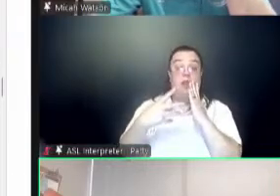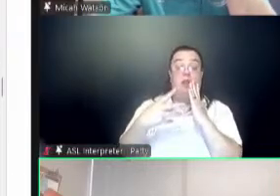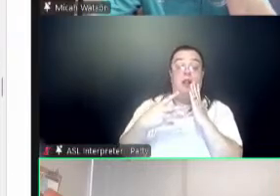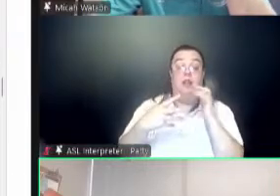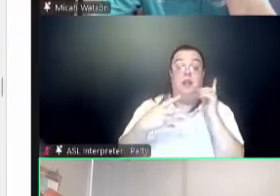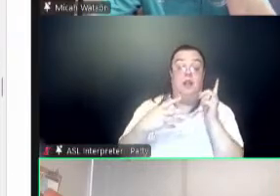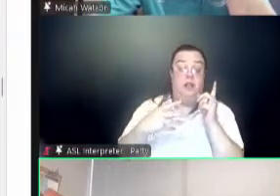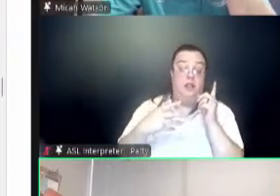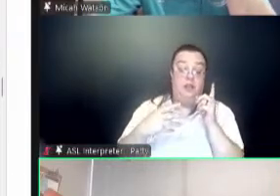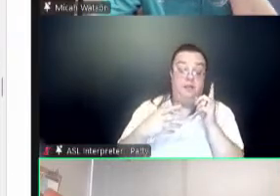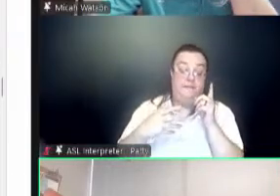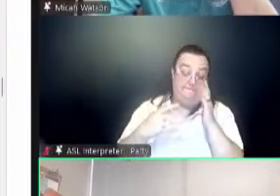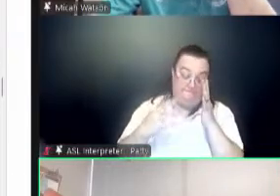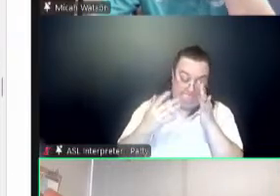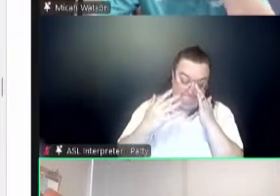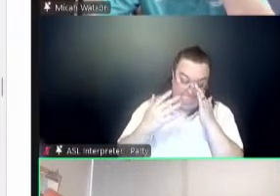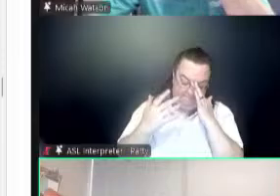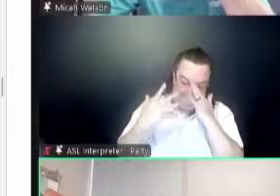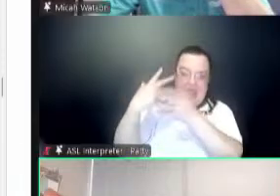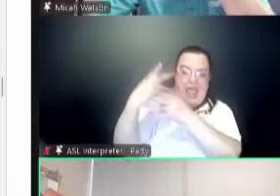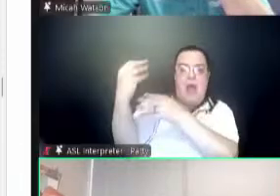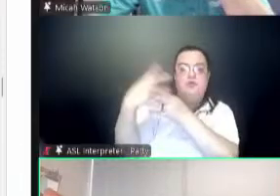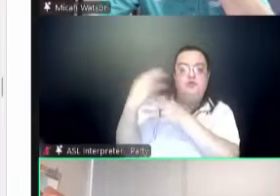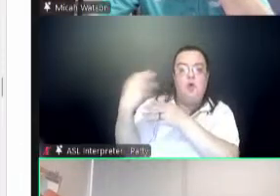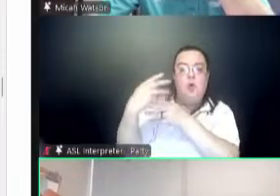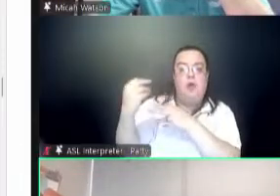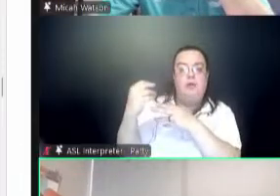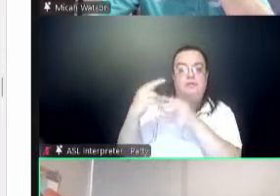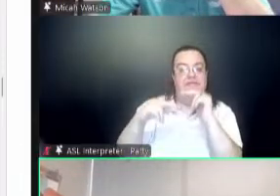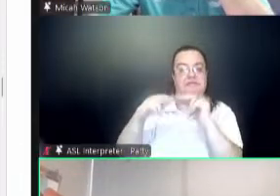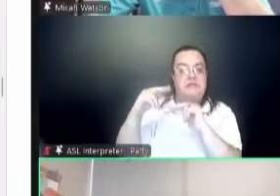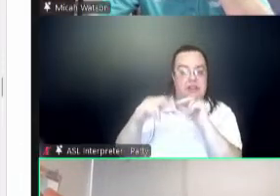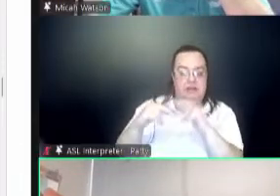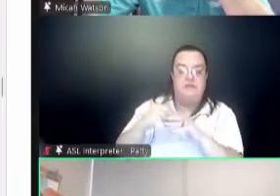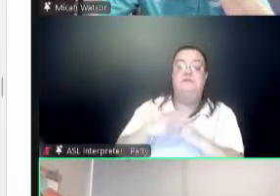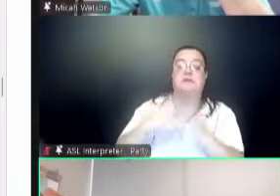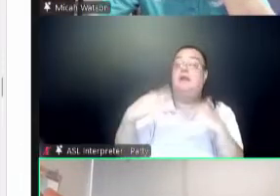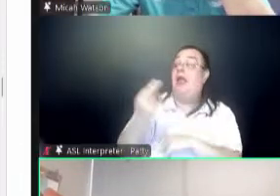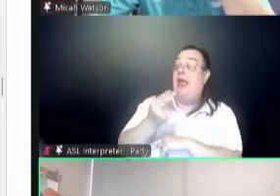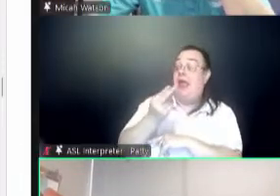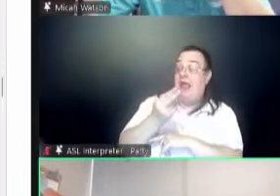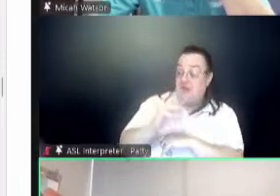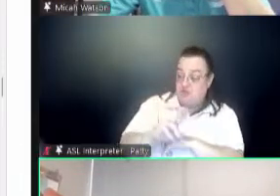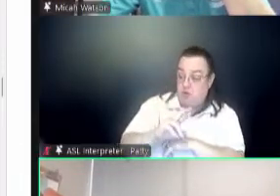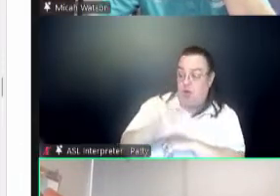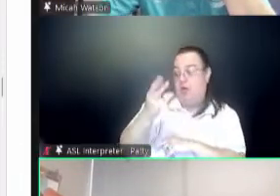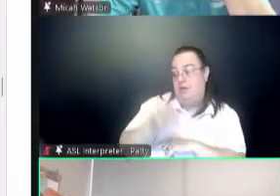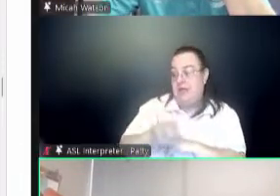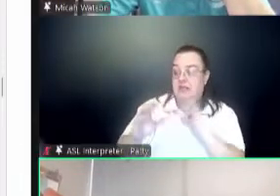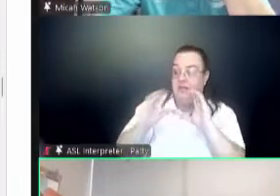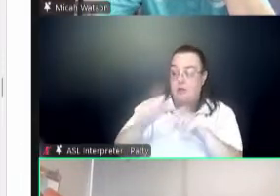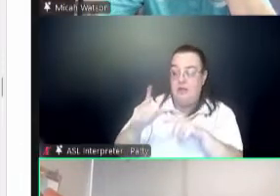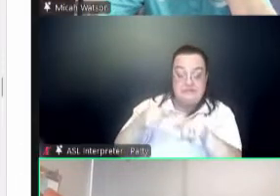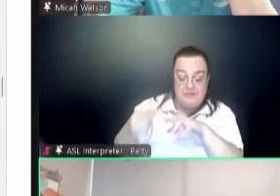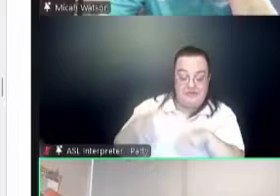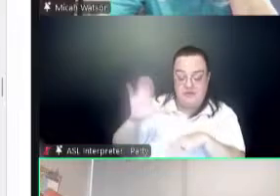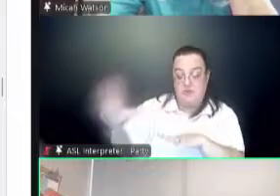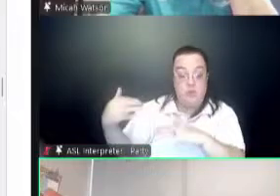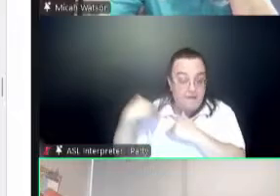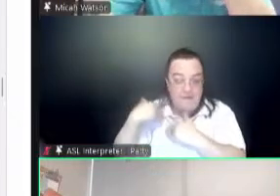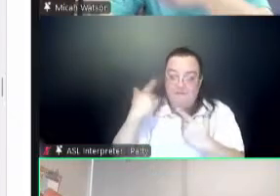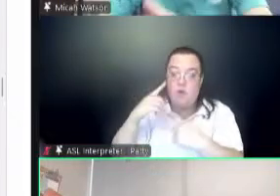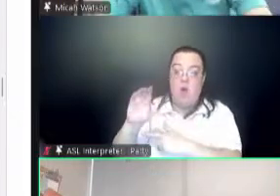um, outdoor facilities. The HR/communication specialist is responsible for onboarding